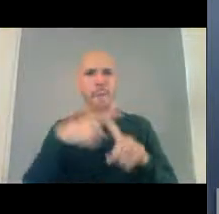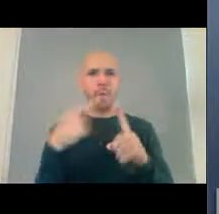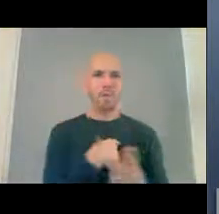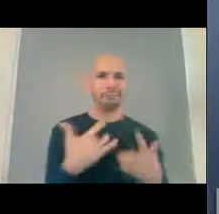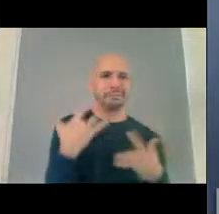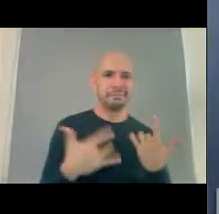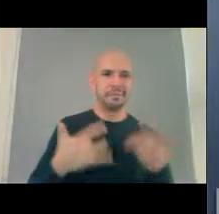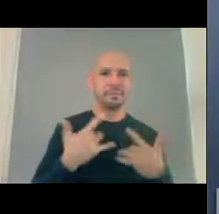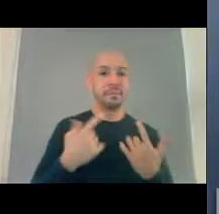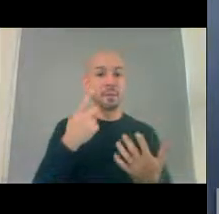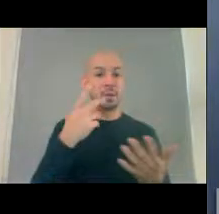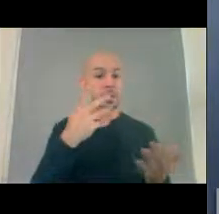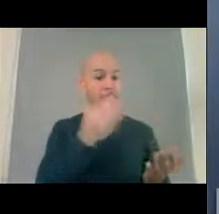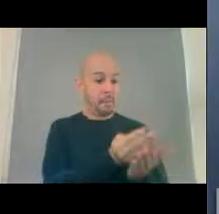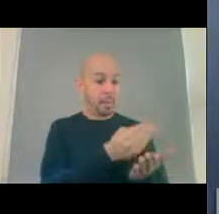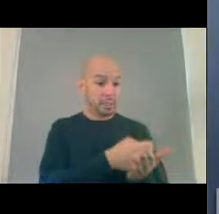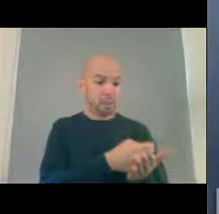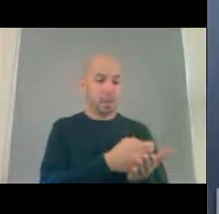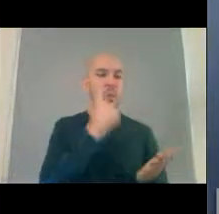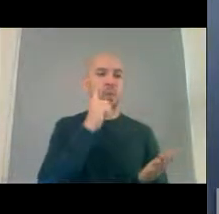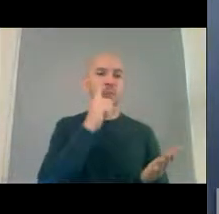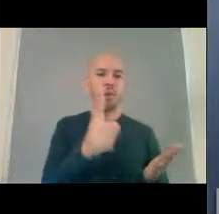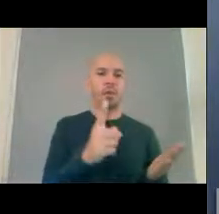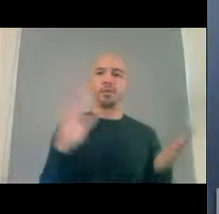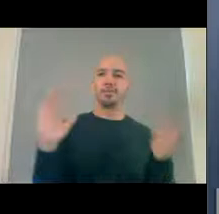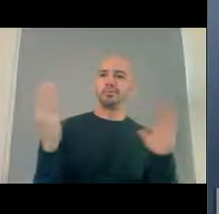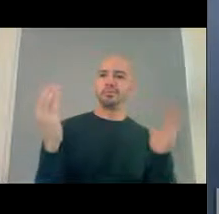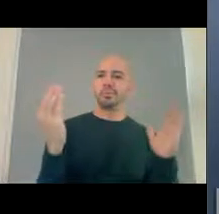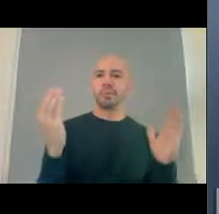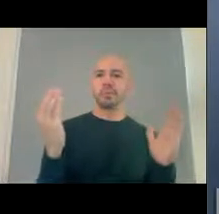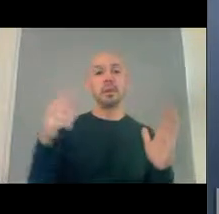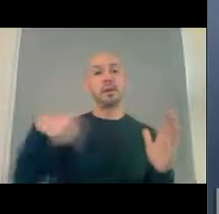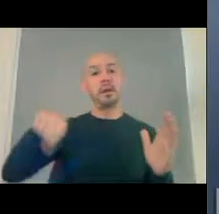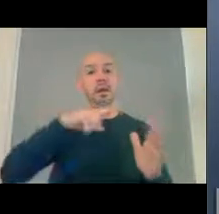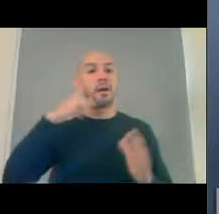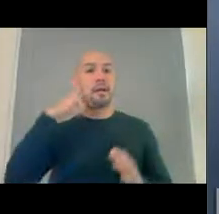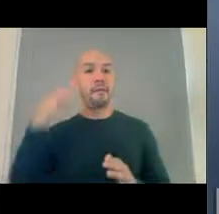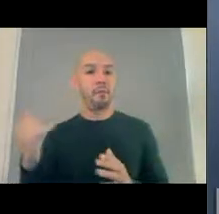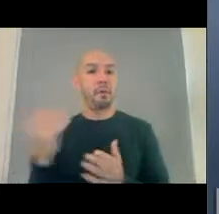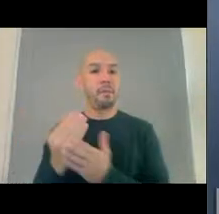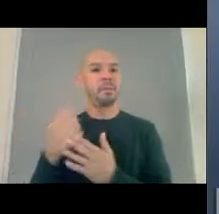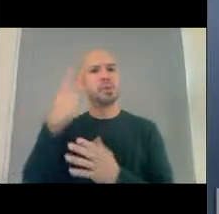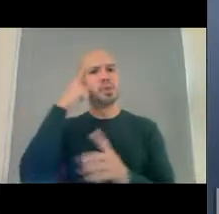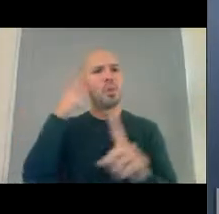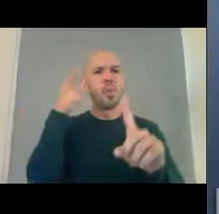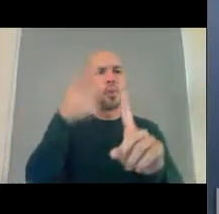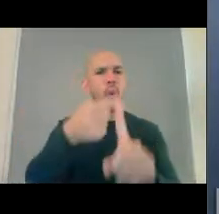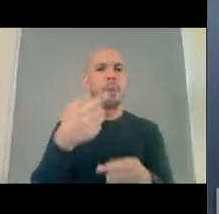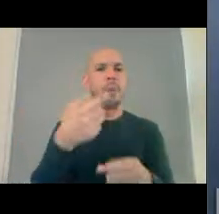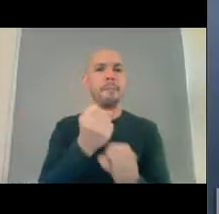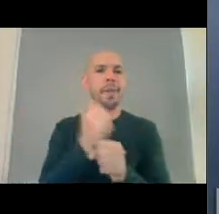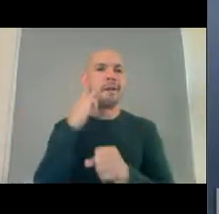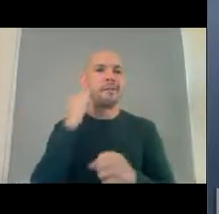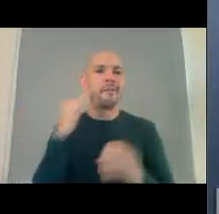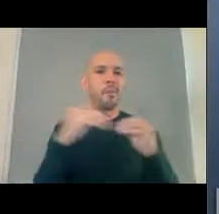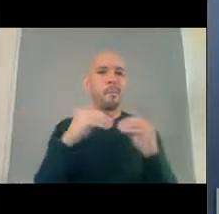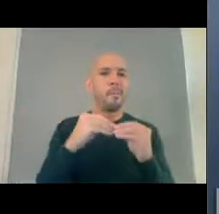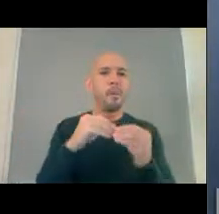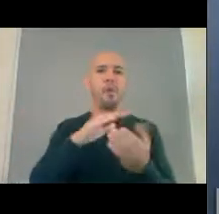budget reflects california's highest transportation priorities and will accelerate our transition to a cleaner safer and more connected and more equitable